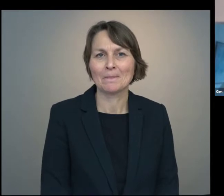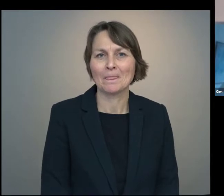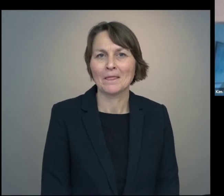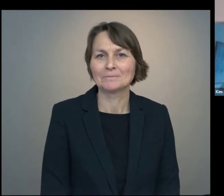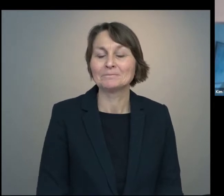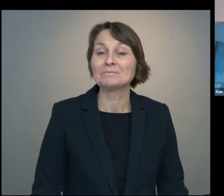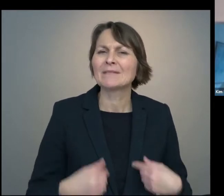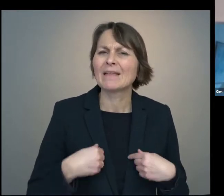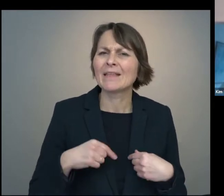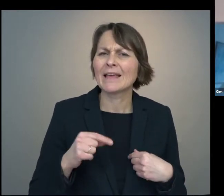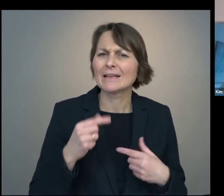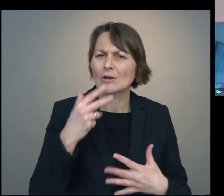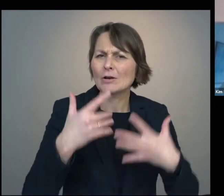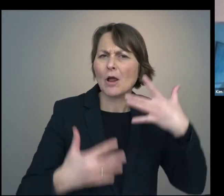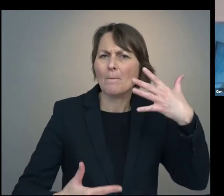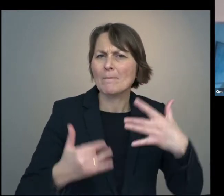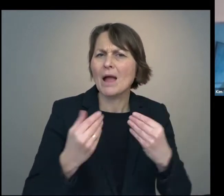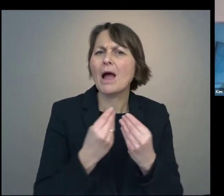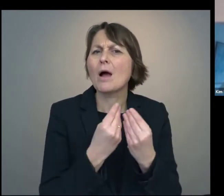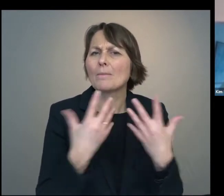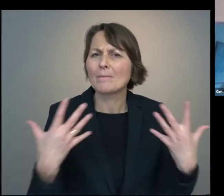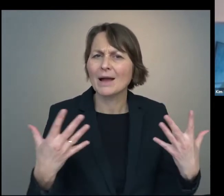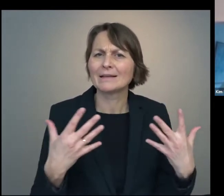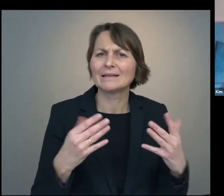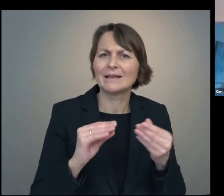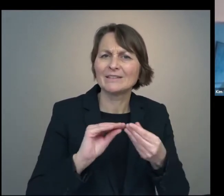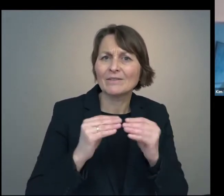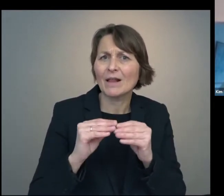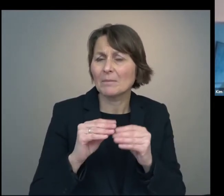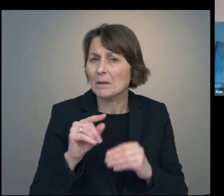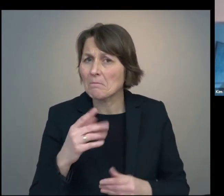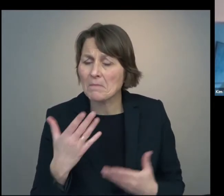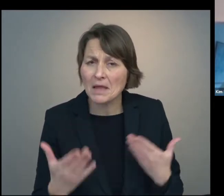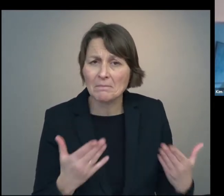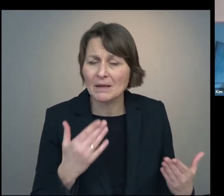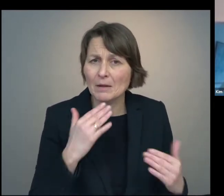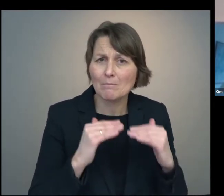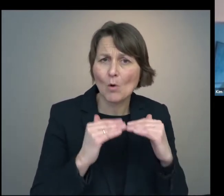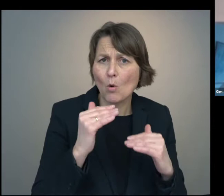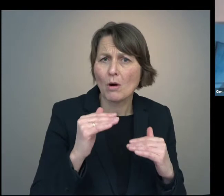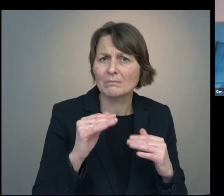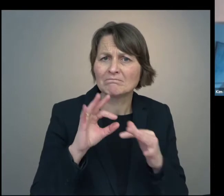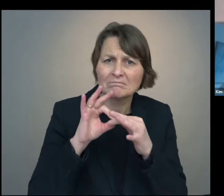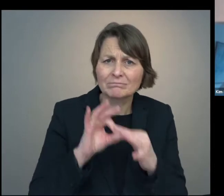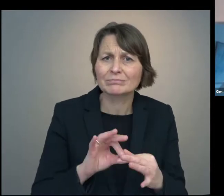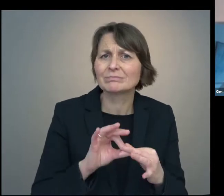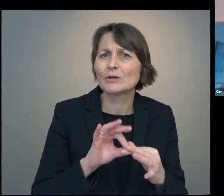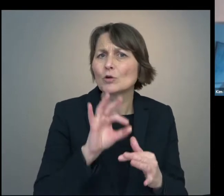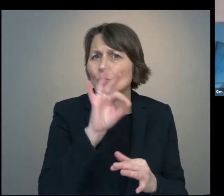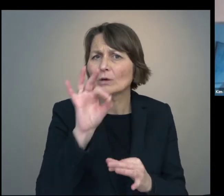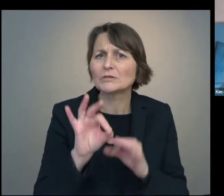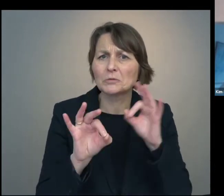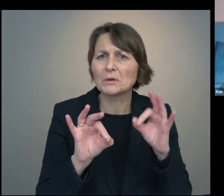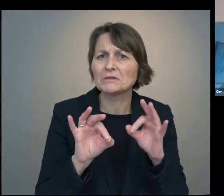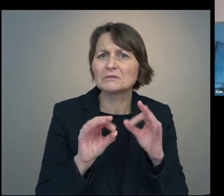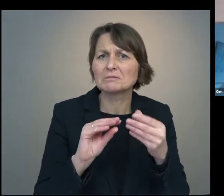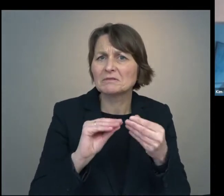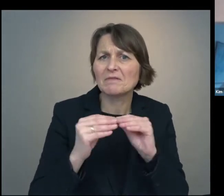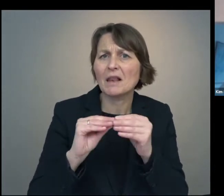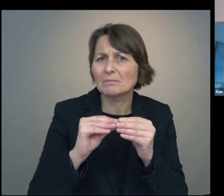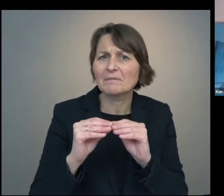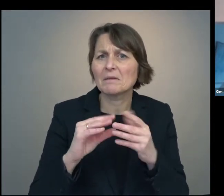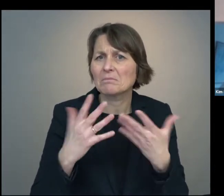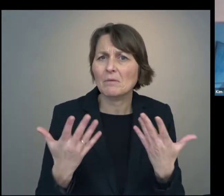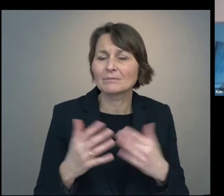I guess that's about the numbers of developers. Should we go into some more of the questions about the development, or what do you